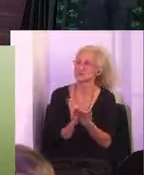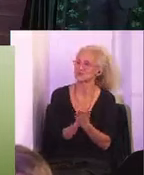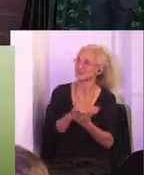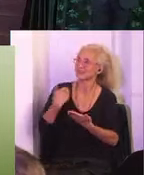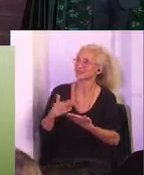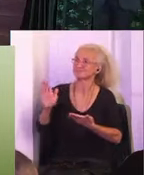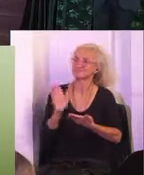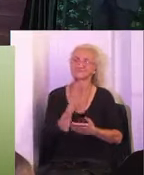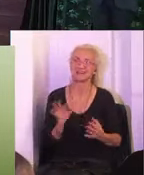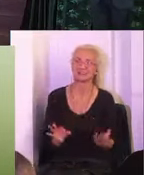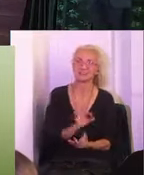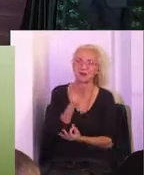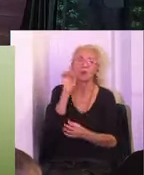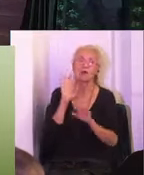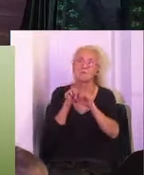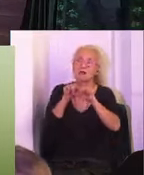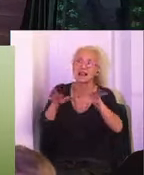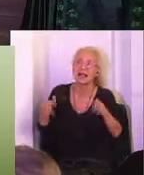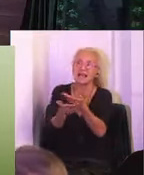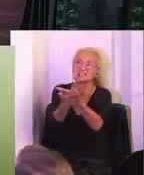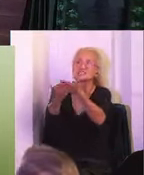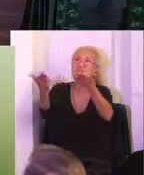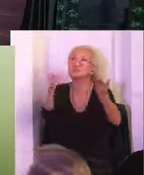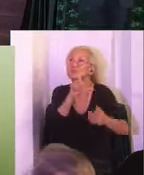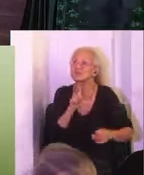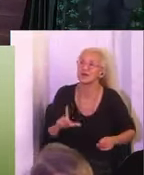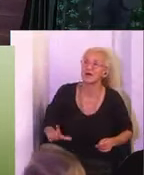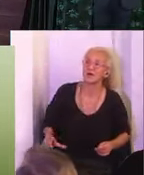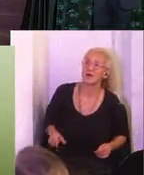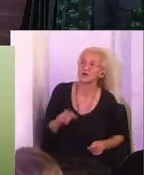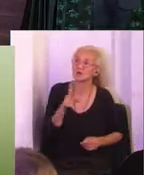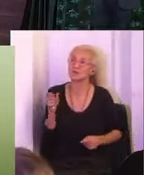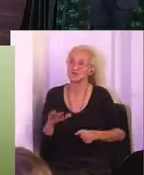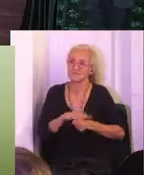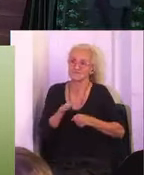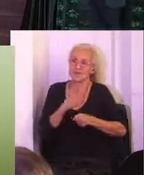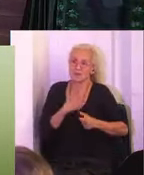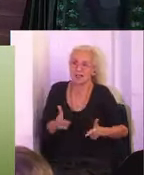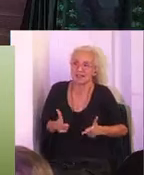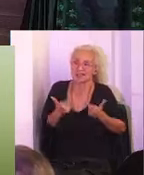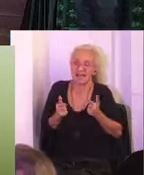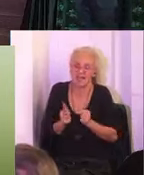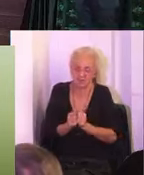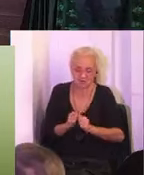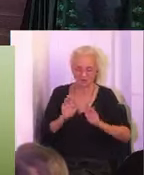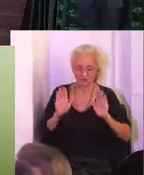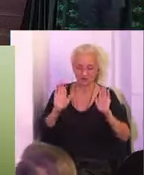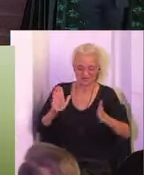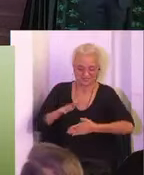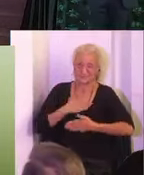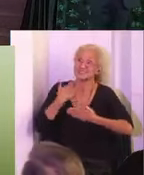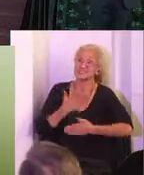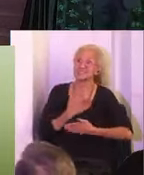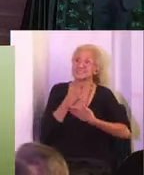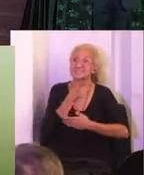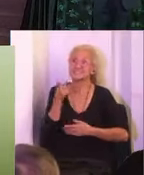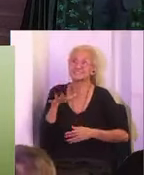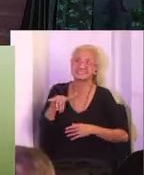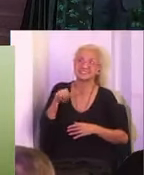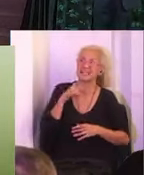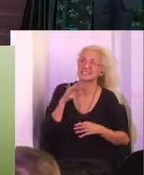My soul will bless you, Lord. You fill my life with greater joy. Yes,